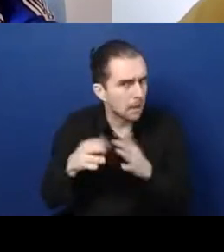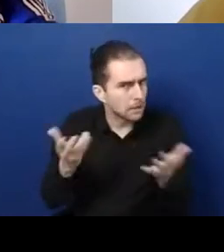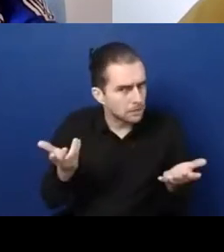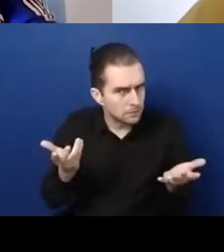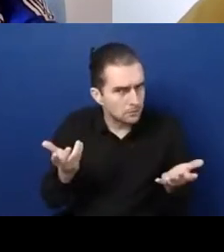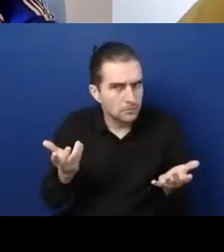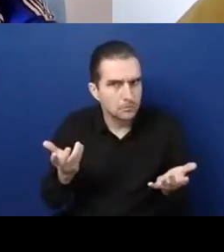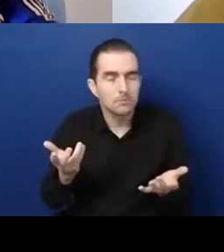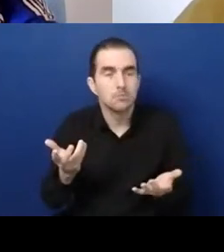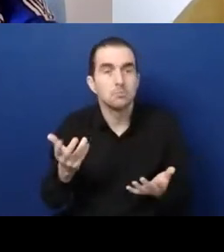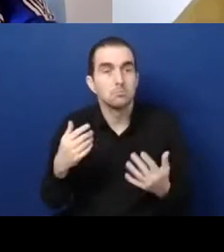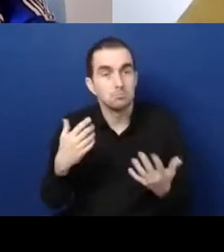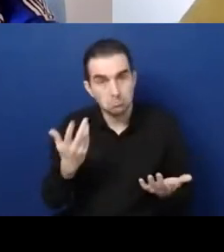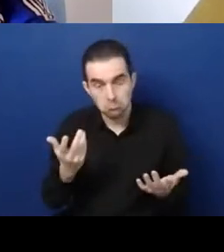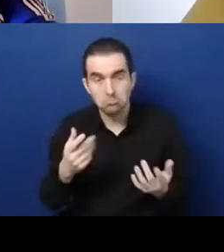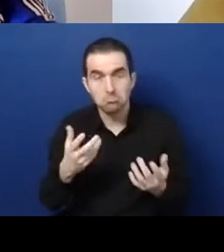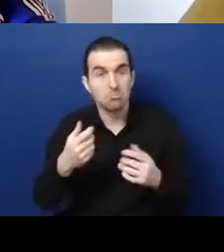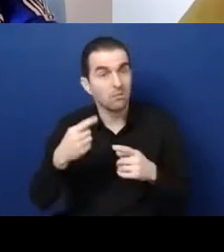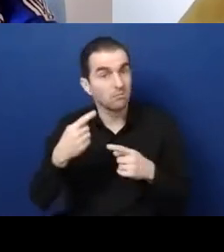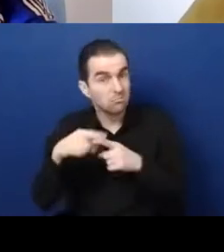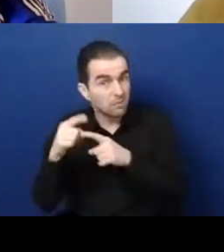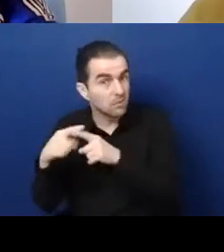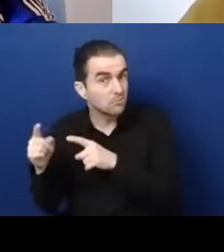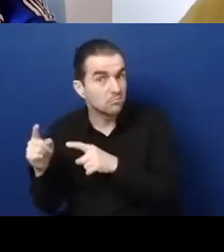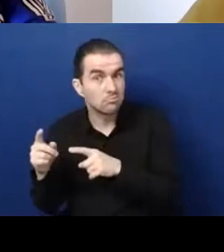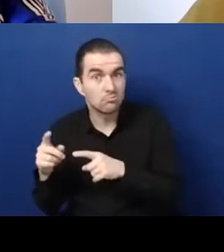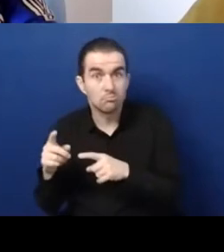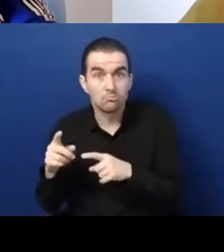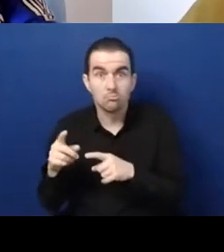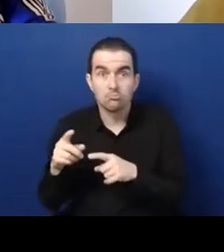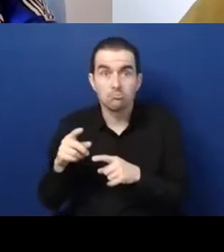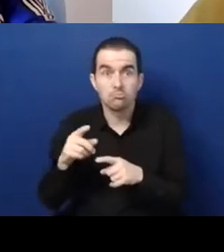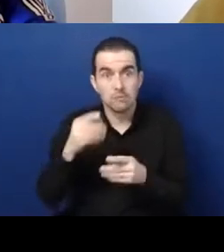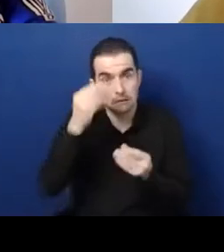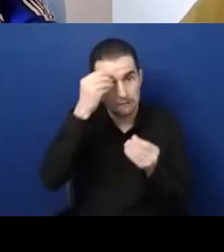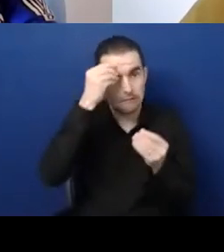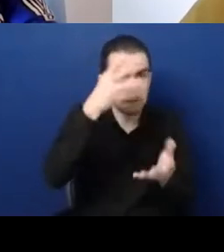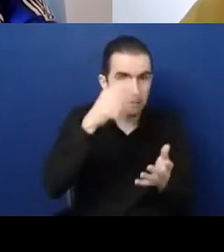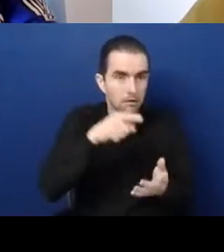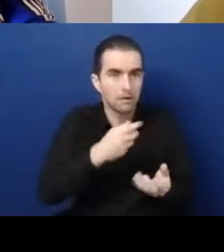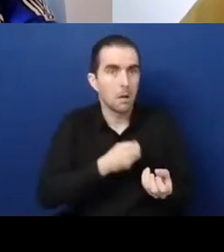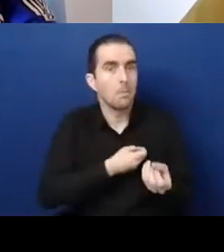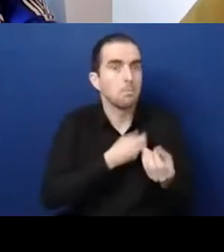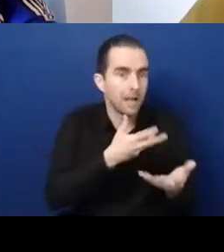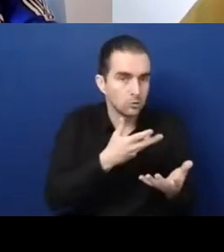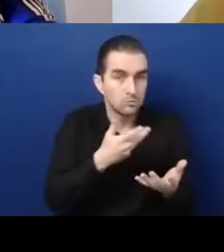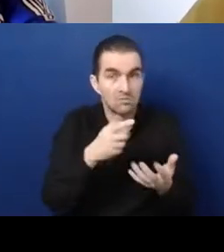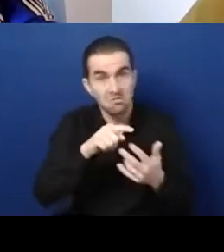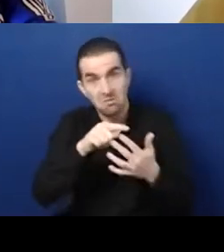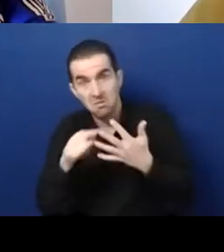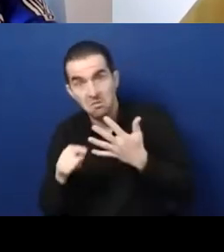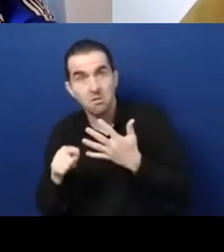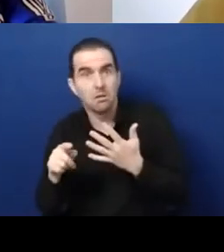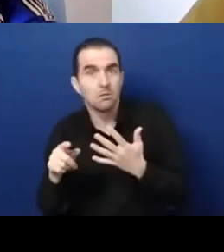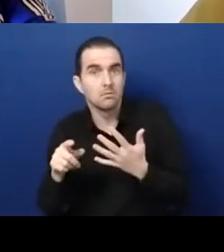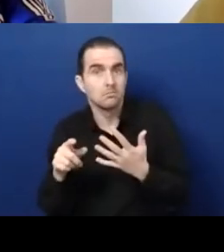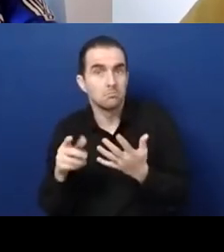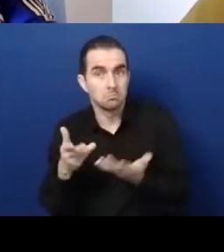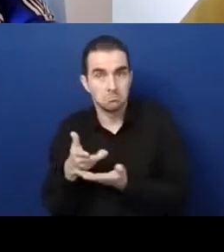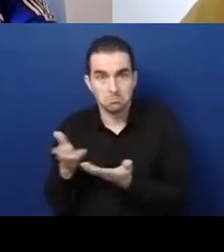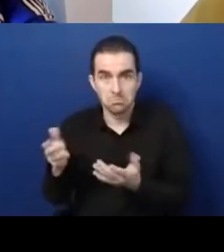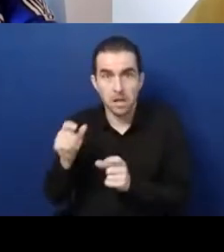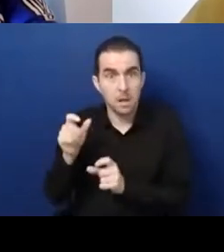accessible by people living with disabilities? And a third question to put with that,